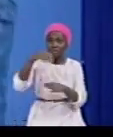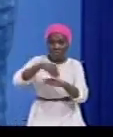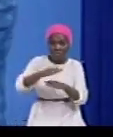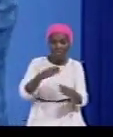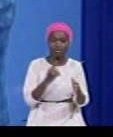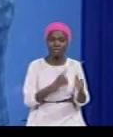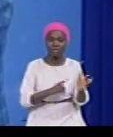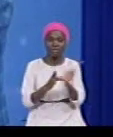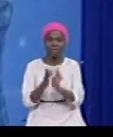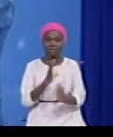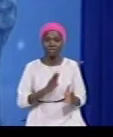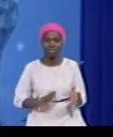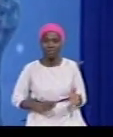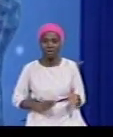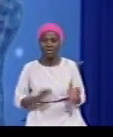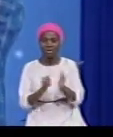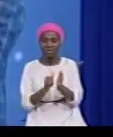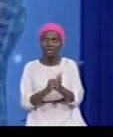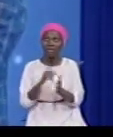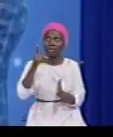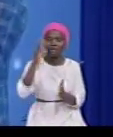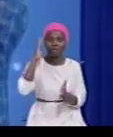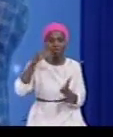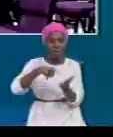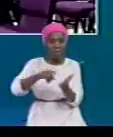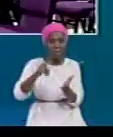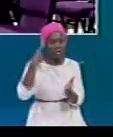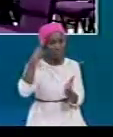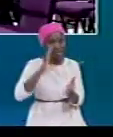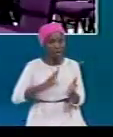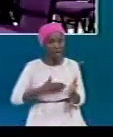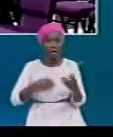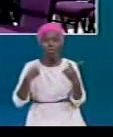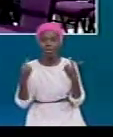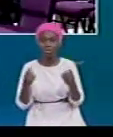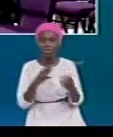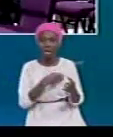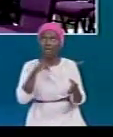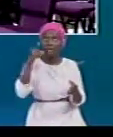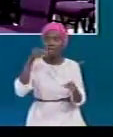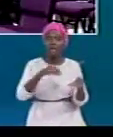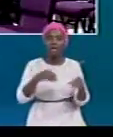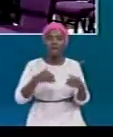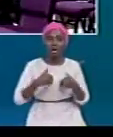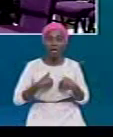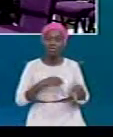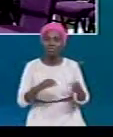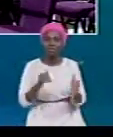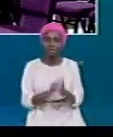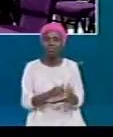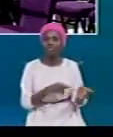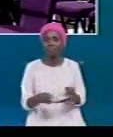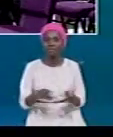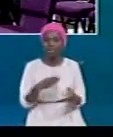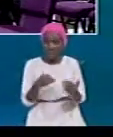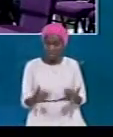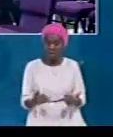Lord Jesus Christ will pay for our sins, and he has done that. And now whosoever shall call on